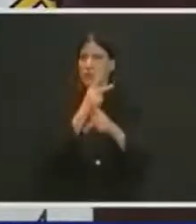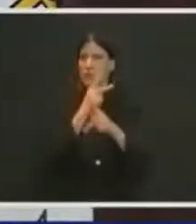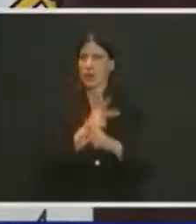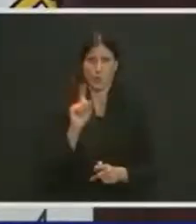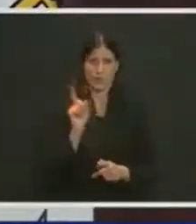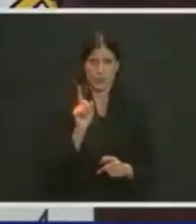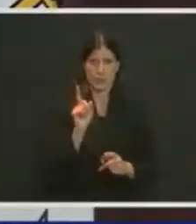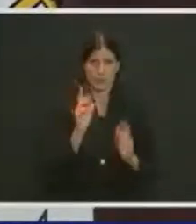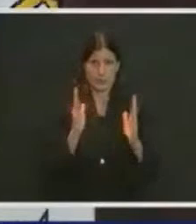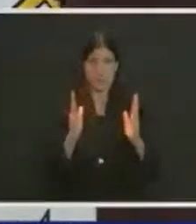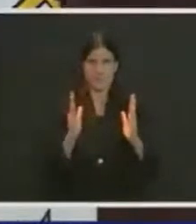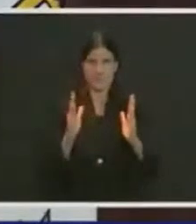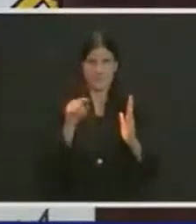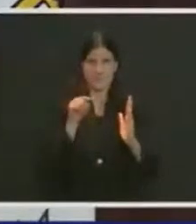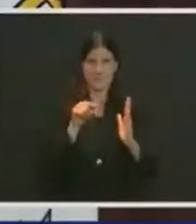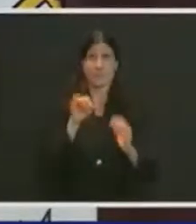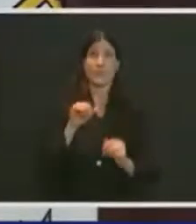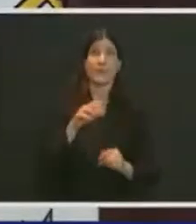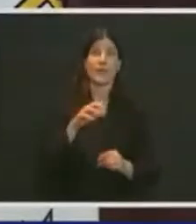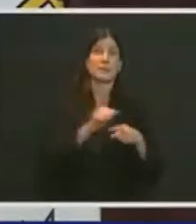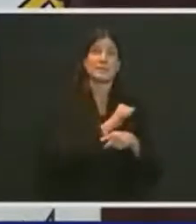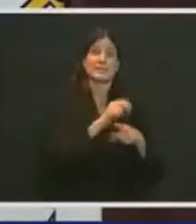there